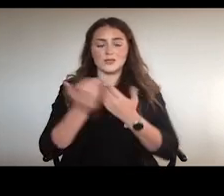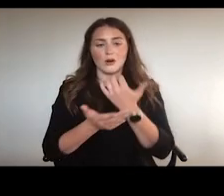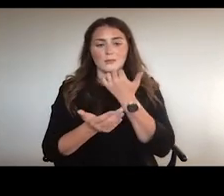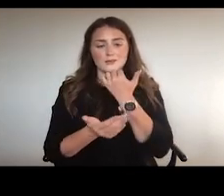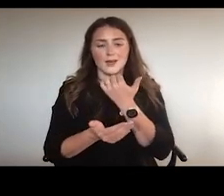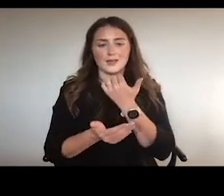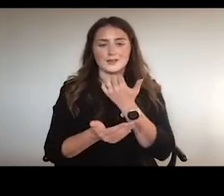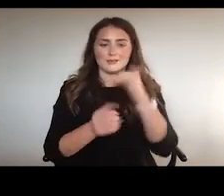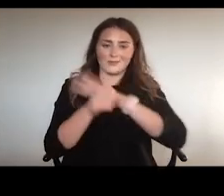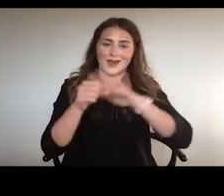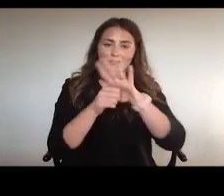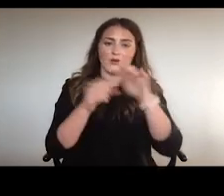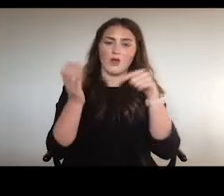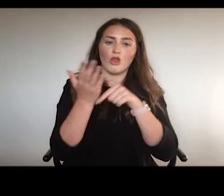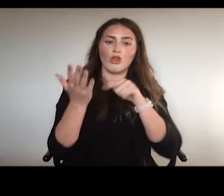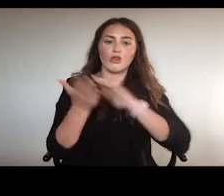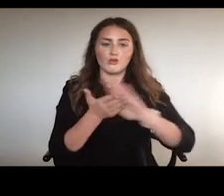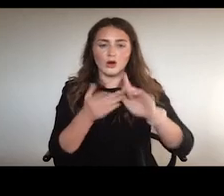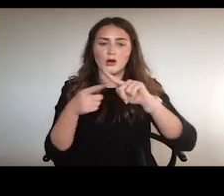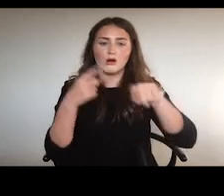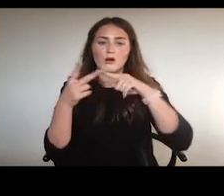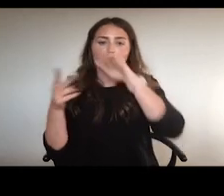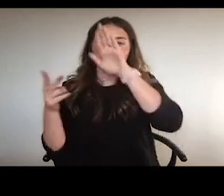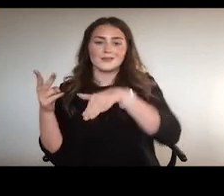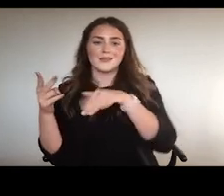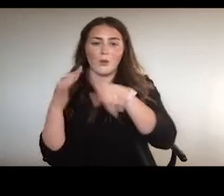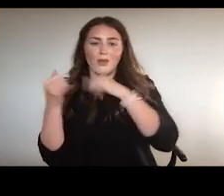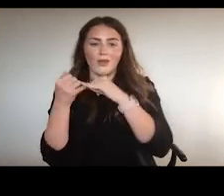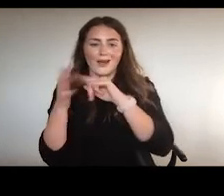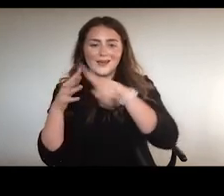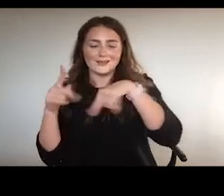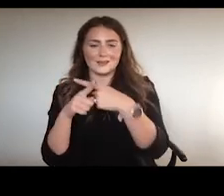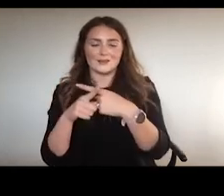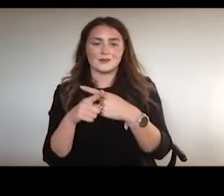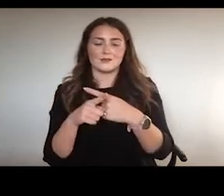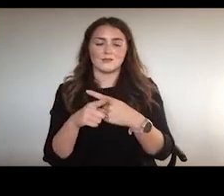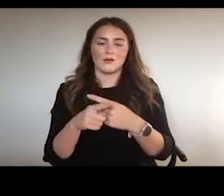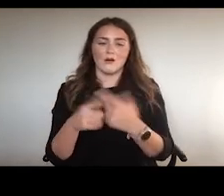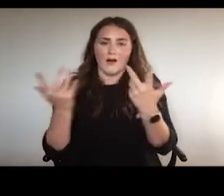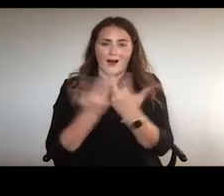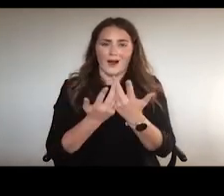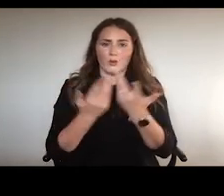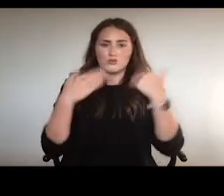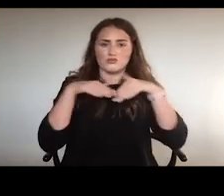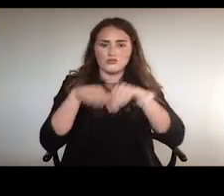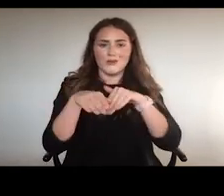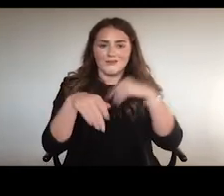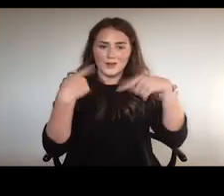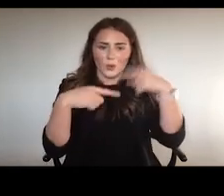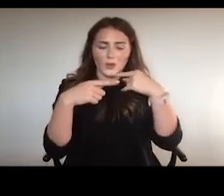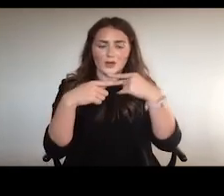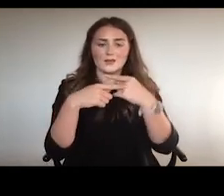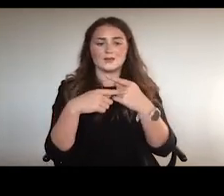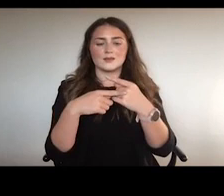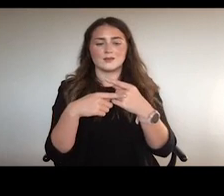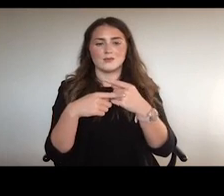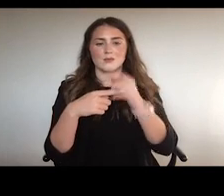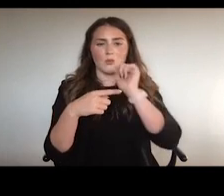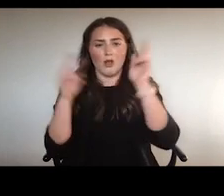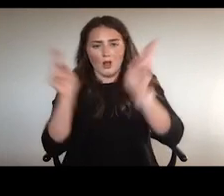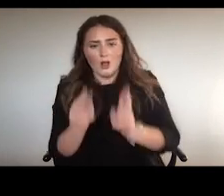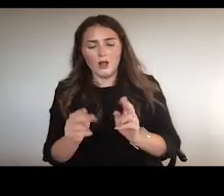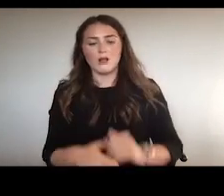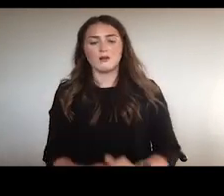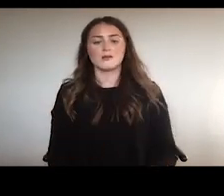And this image, which is contained in the Operation Update, shows the areas in Thurrock and South Essex with an adverse or beneficial change